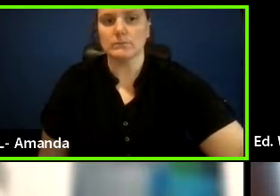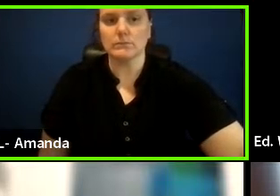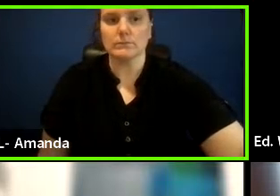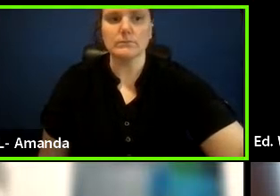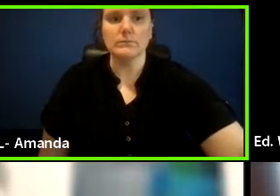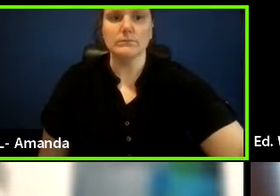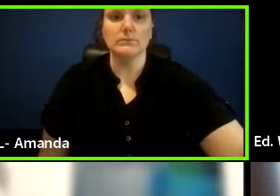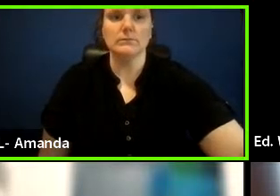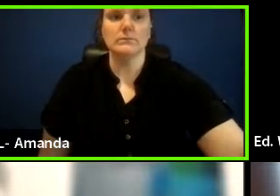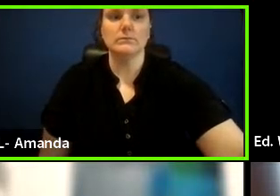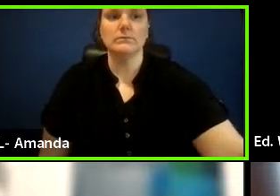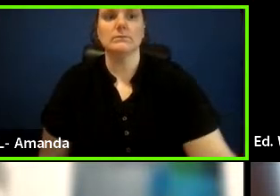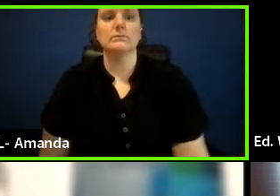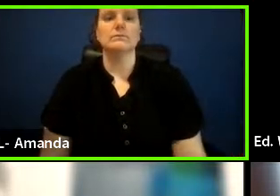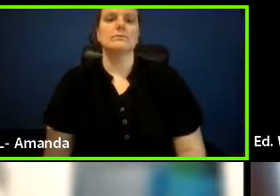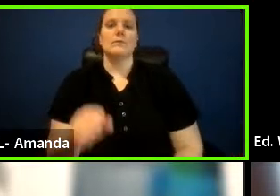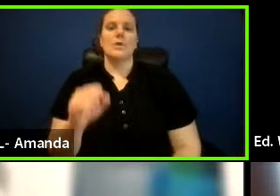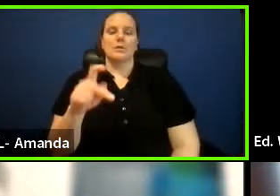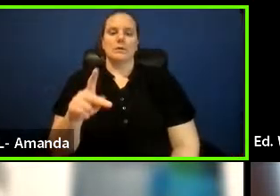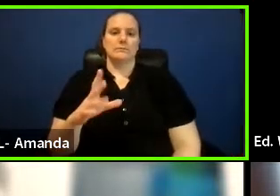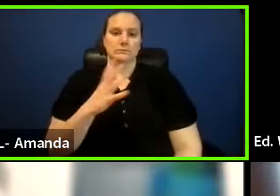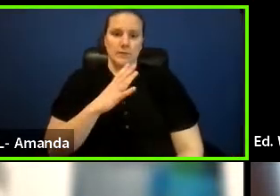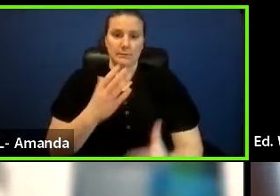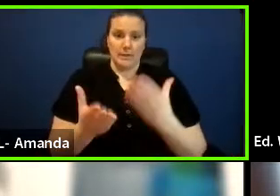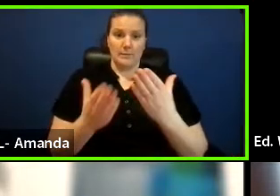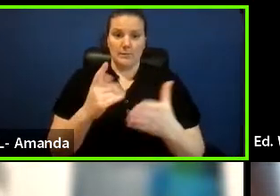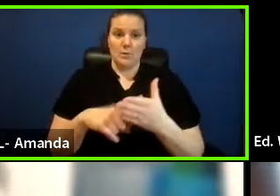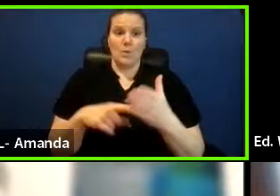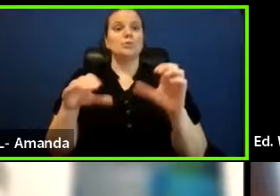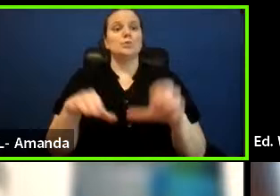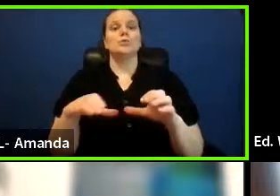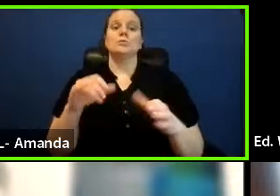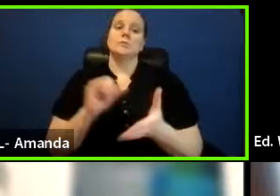Okay, I think maybe what we'll do is we'll go ahead and